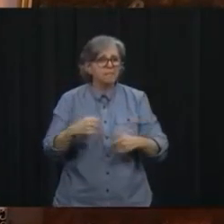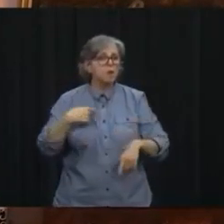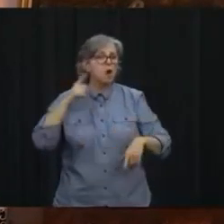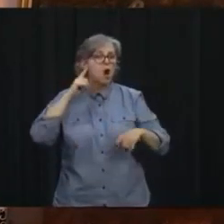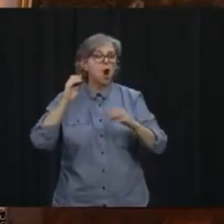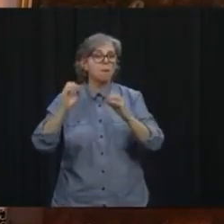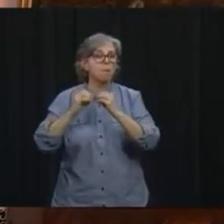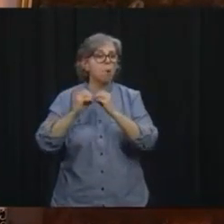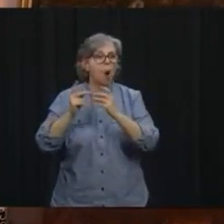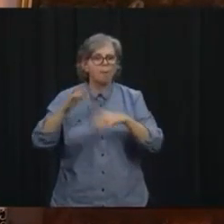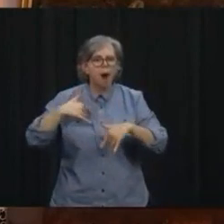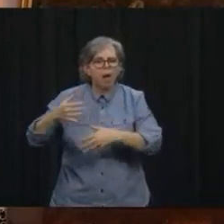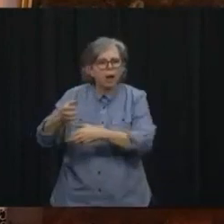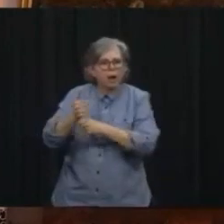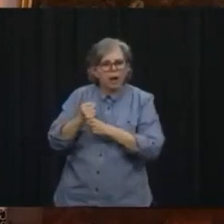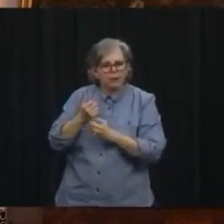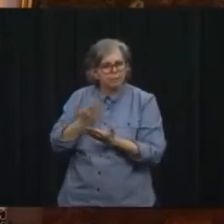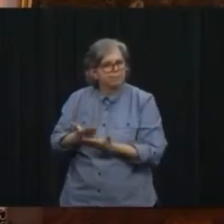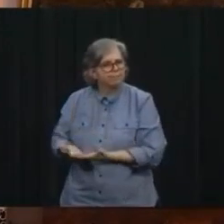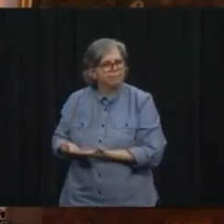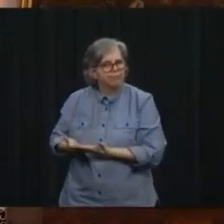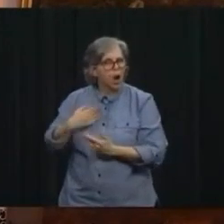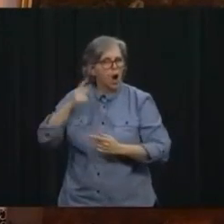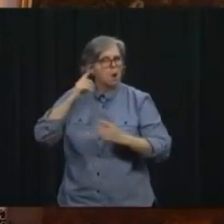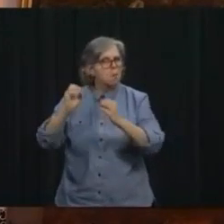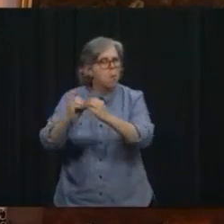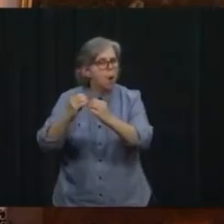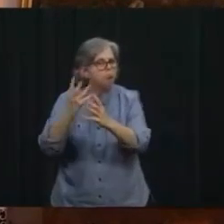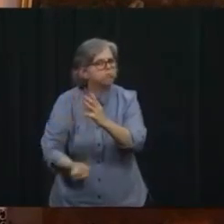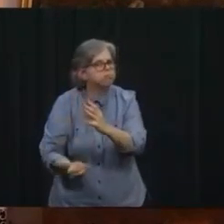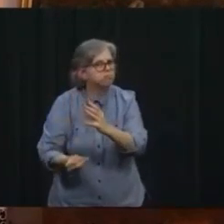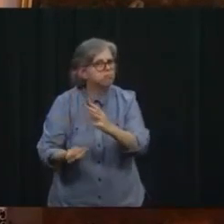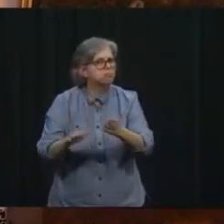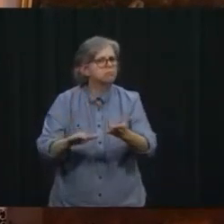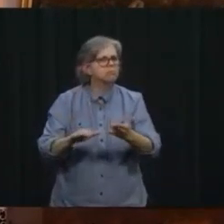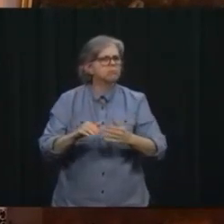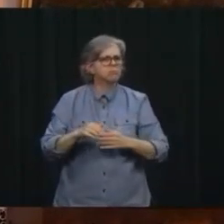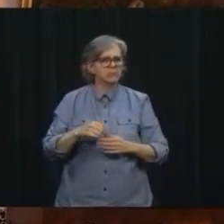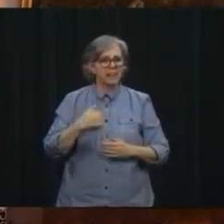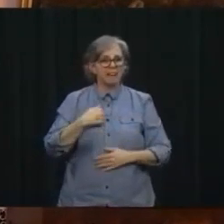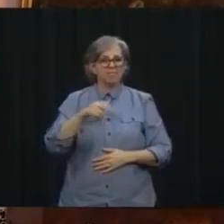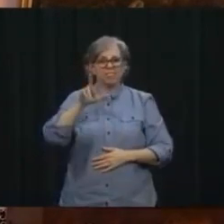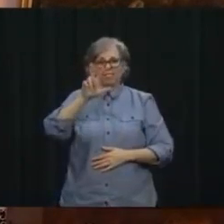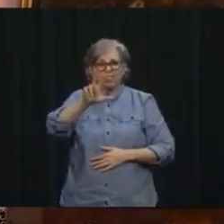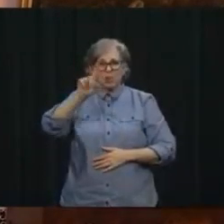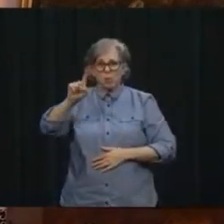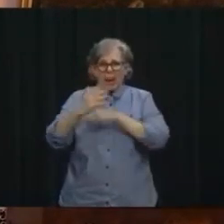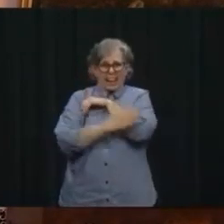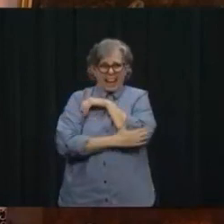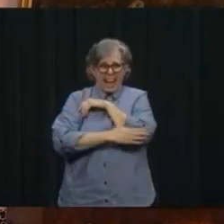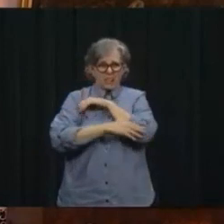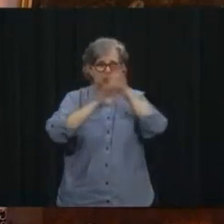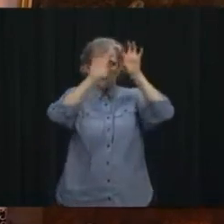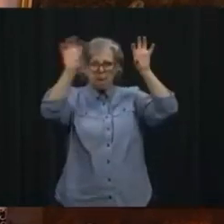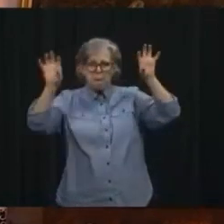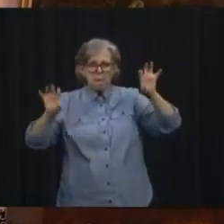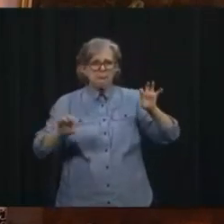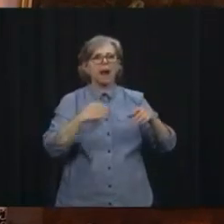a snapshot of what's going on. We have onset of illness from February 7th to March